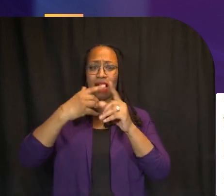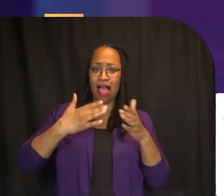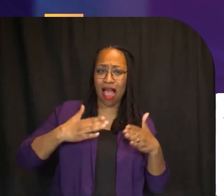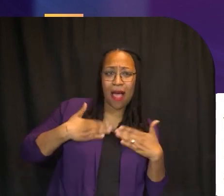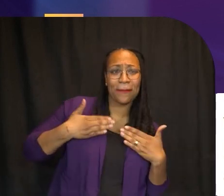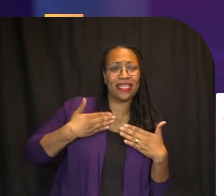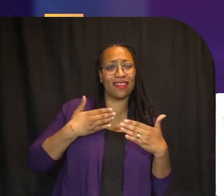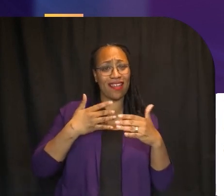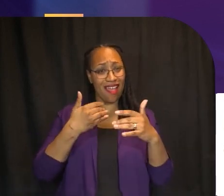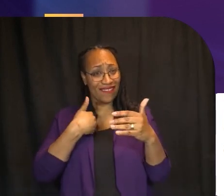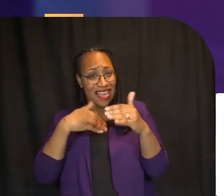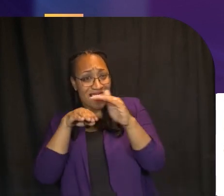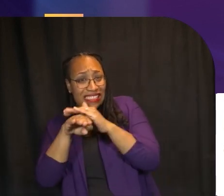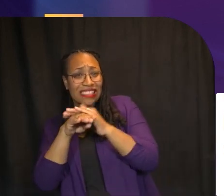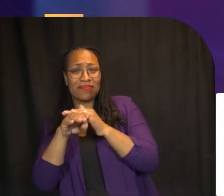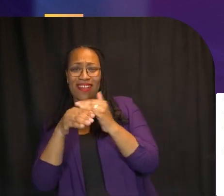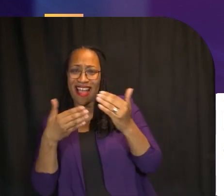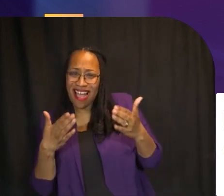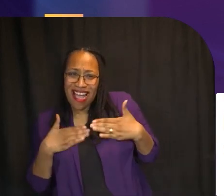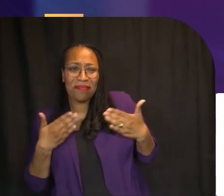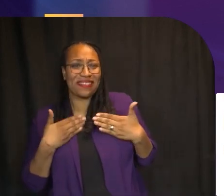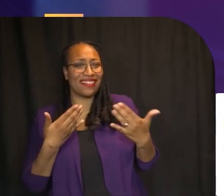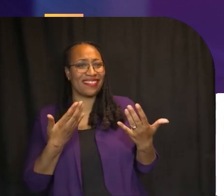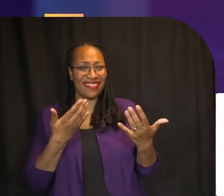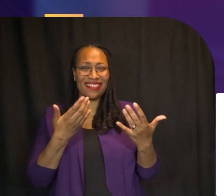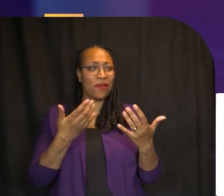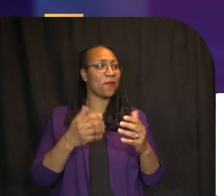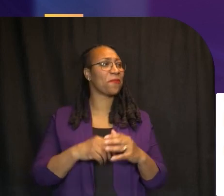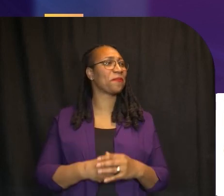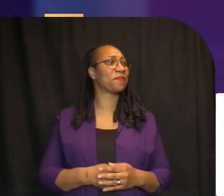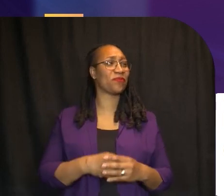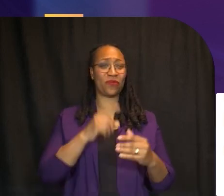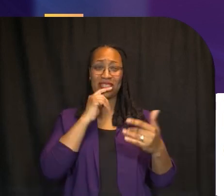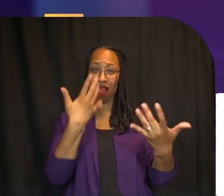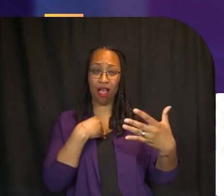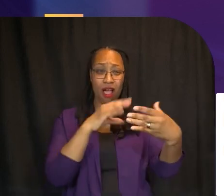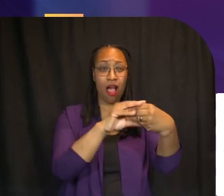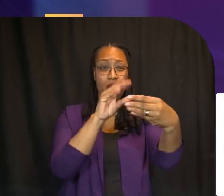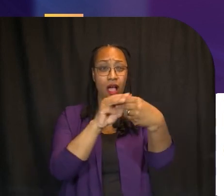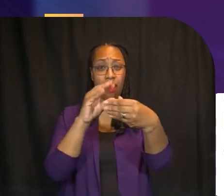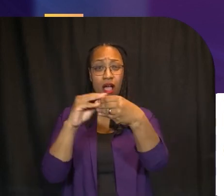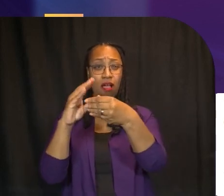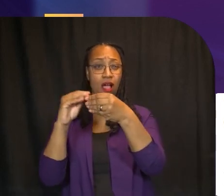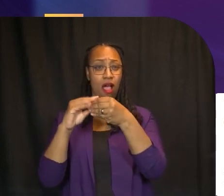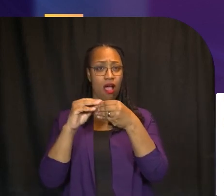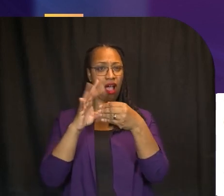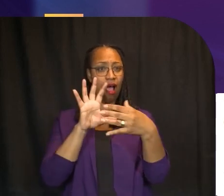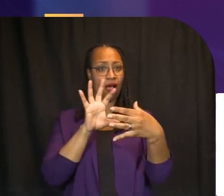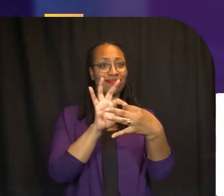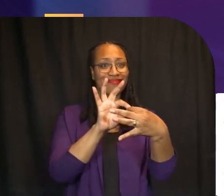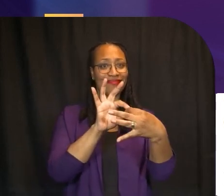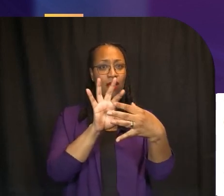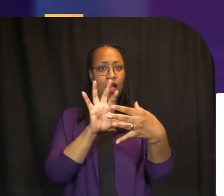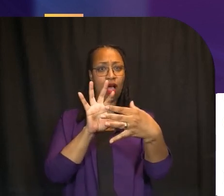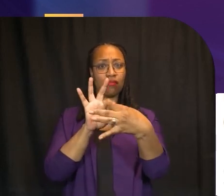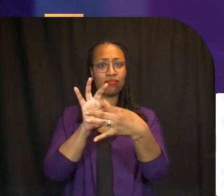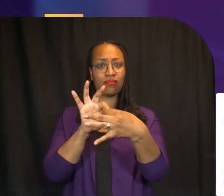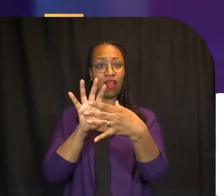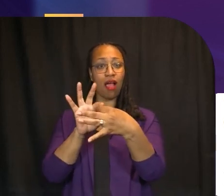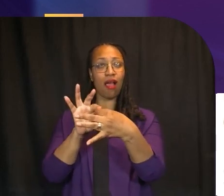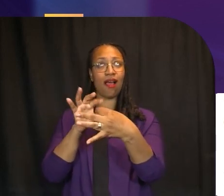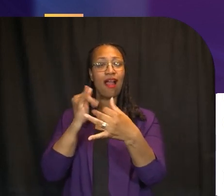my story, I found community and connection. I felt understood and I felt seen for the first time, and